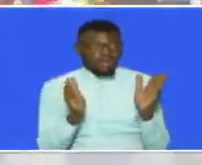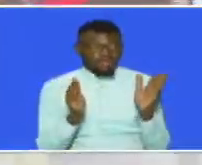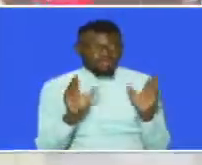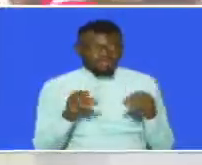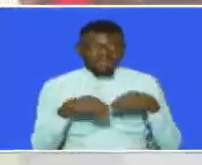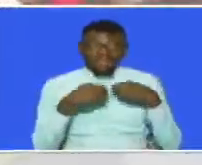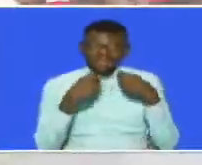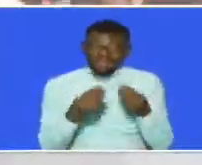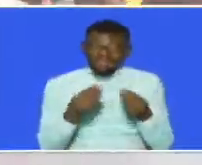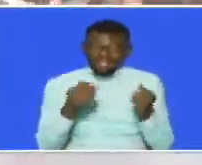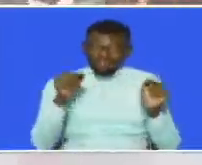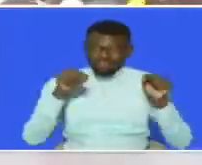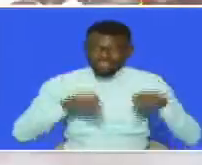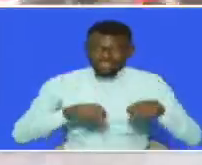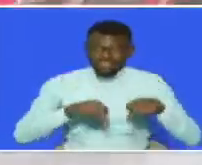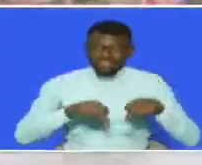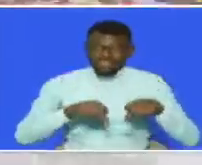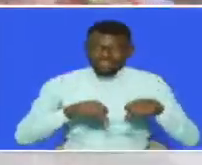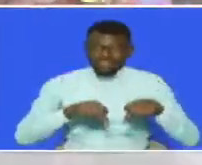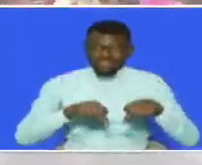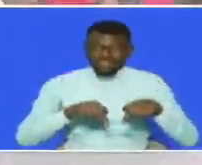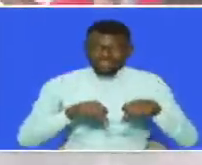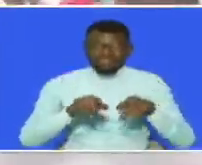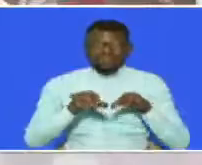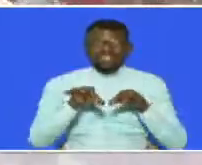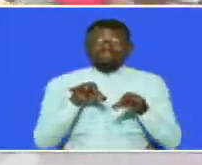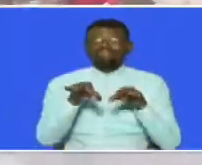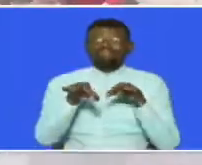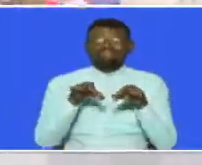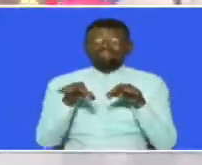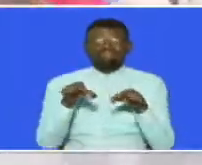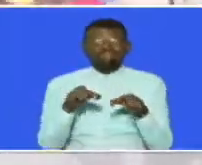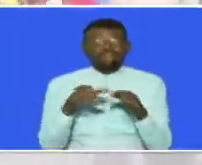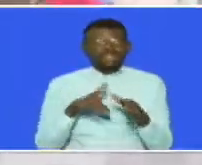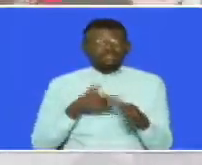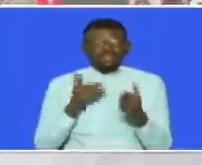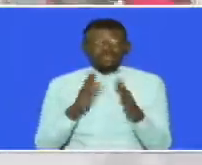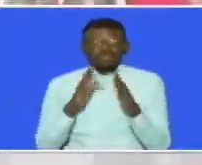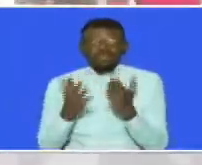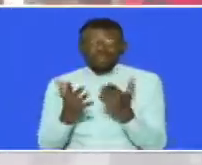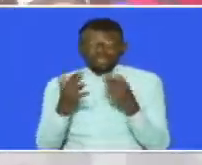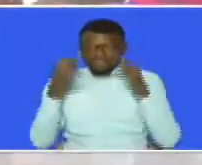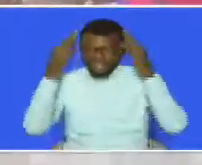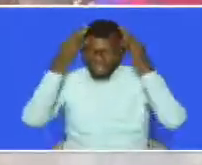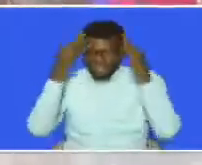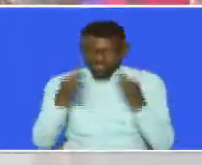until the end of business today to express his views over the decision taken by the party.